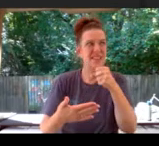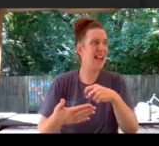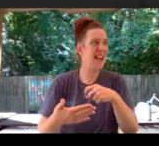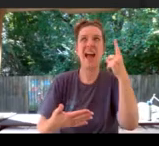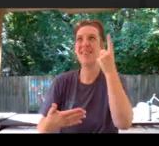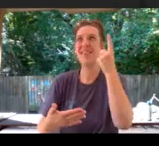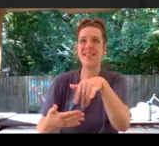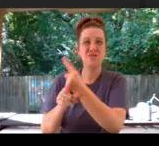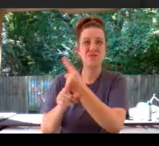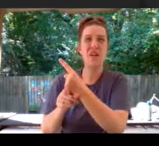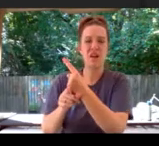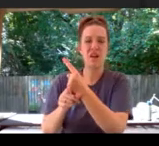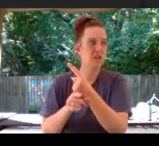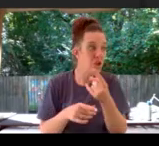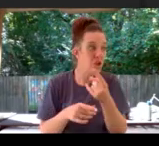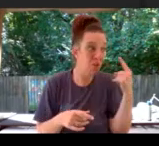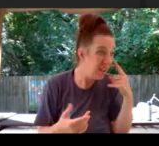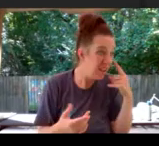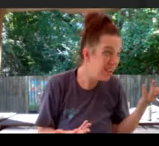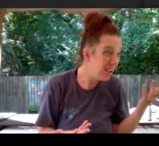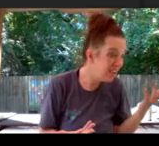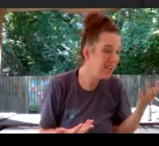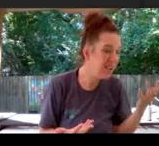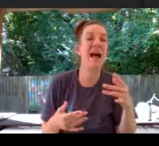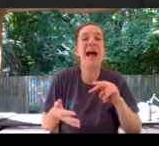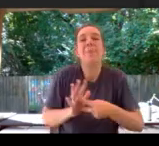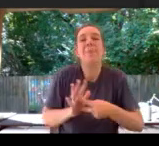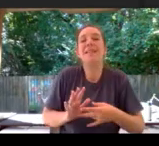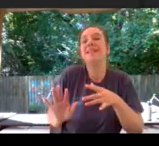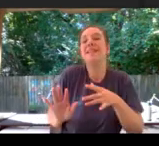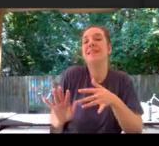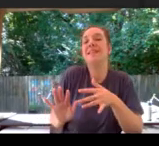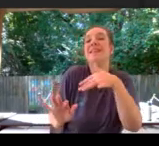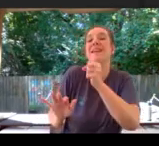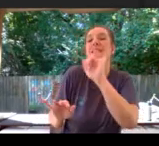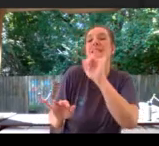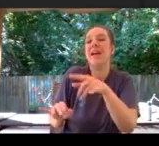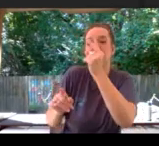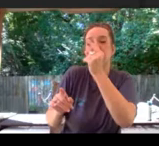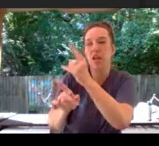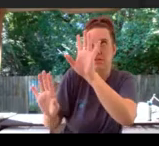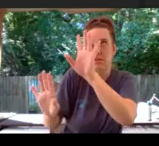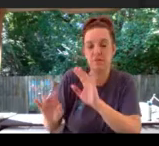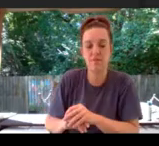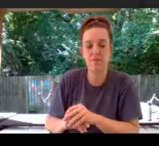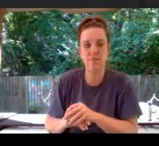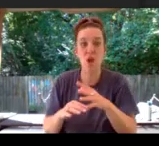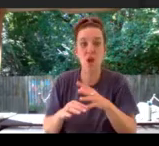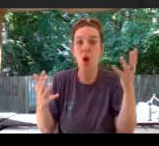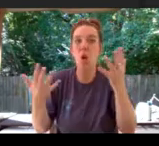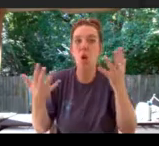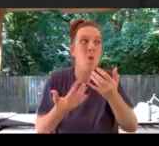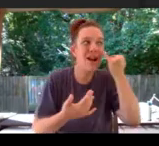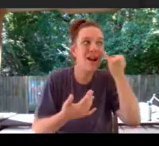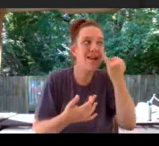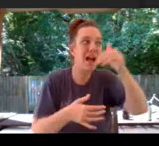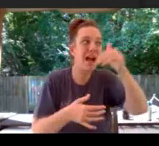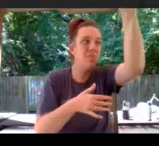"You think? I mean, it is. What if I pull this and the whole